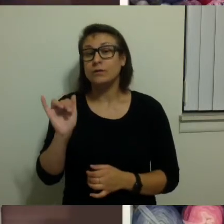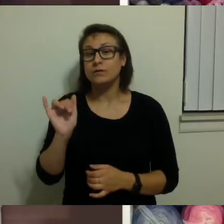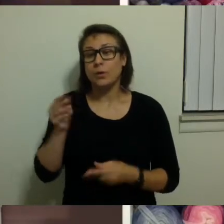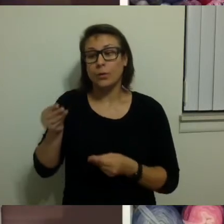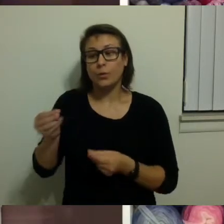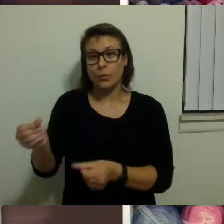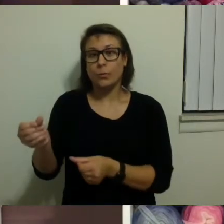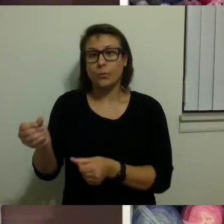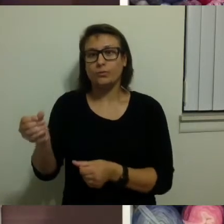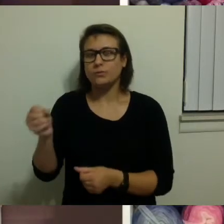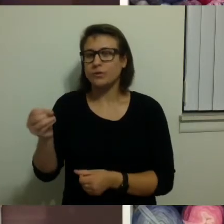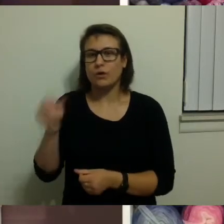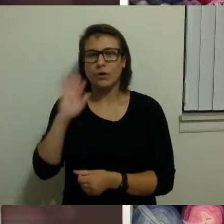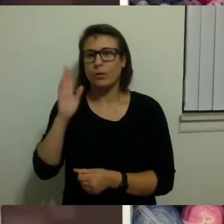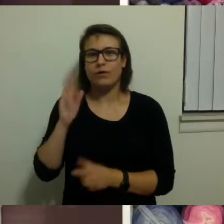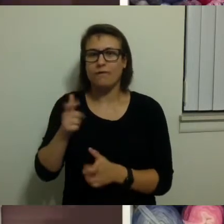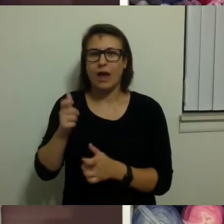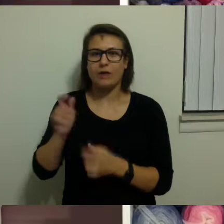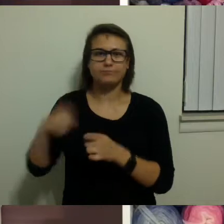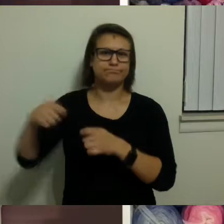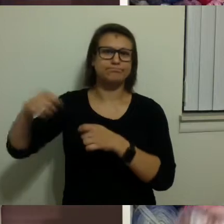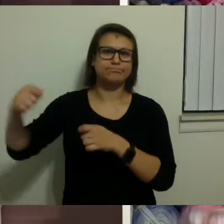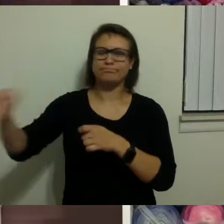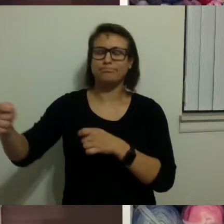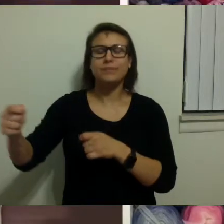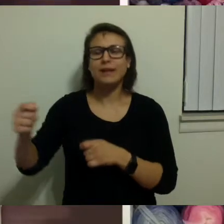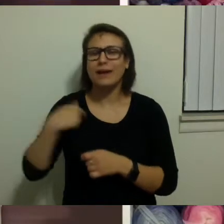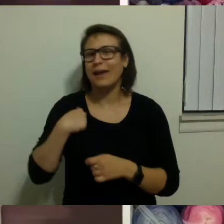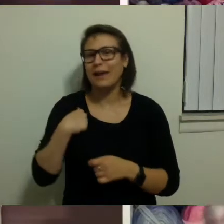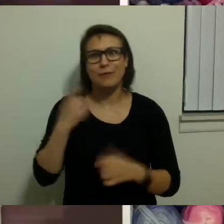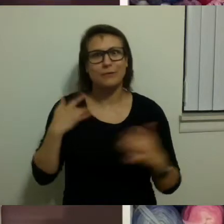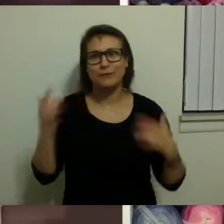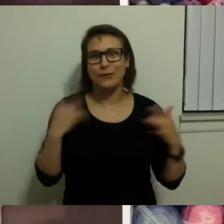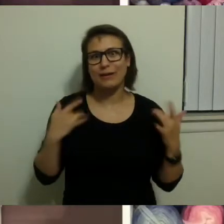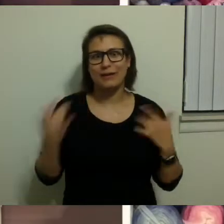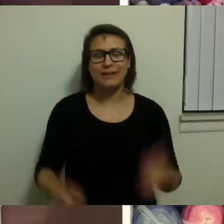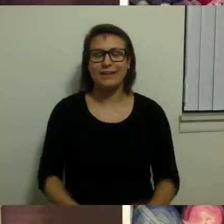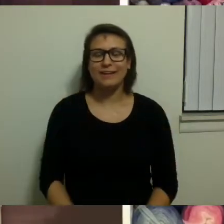is slick, so this stuff is just gonna fly right out of my fingers. I'm so excited.